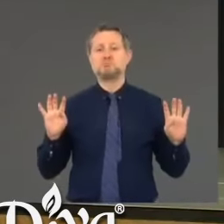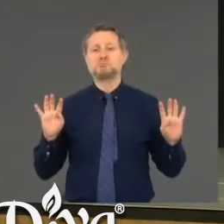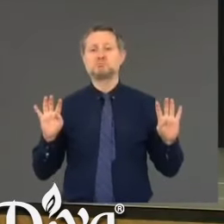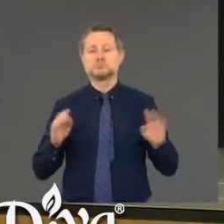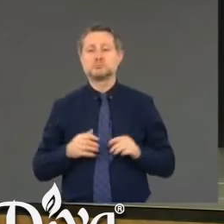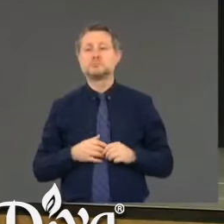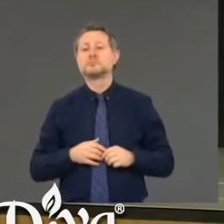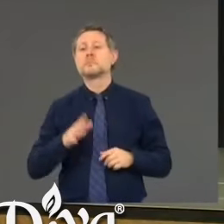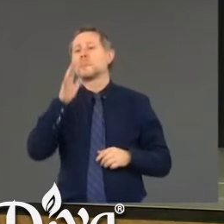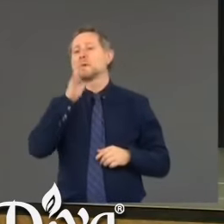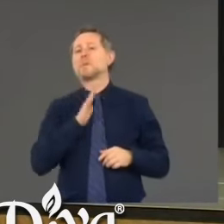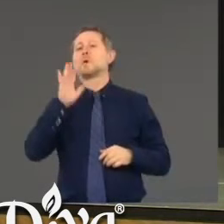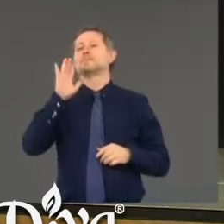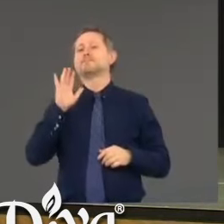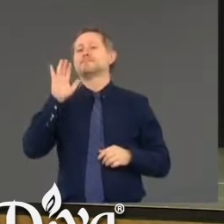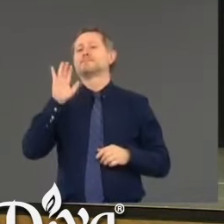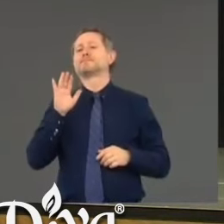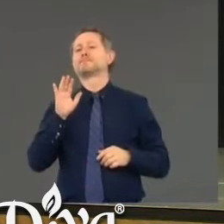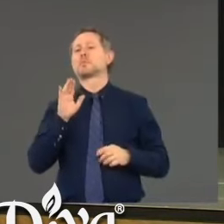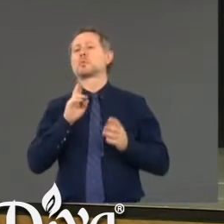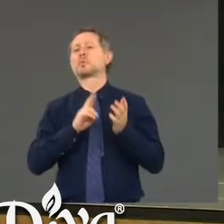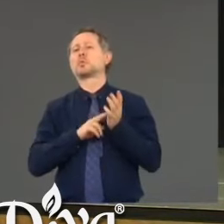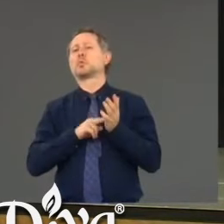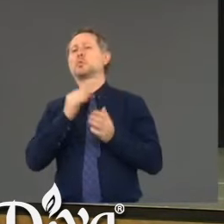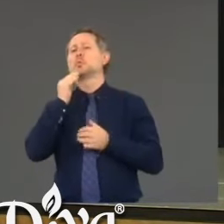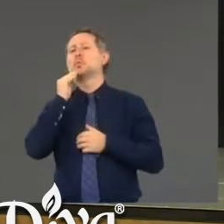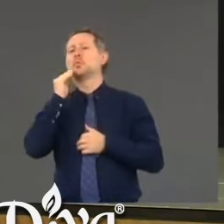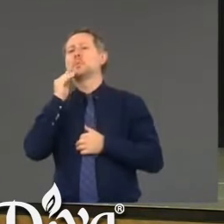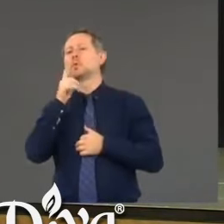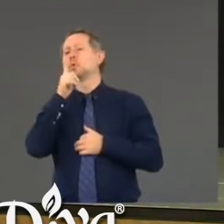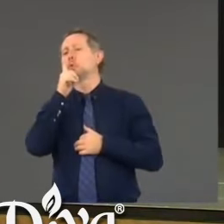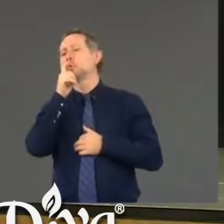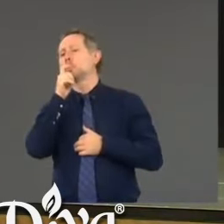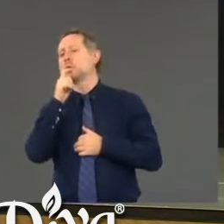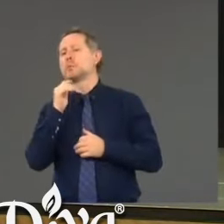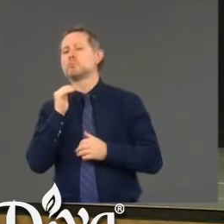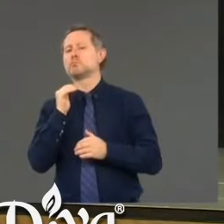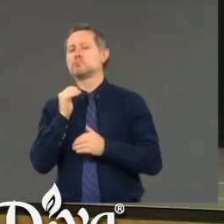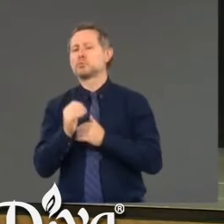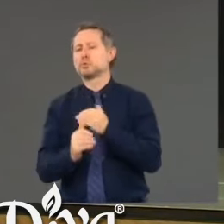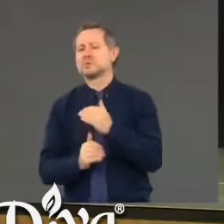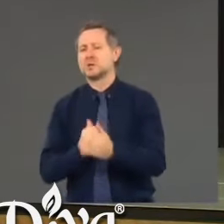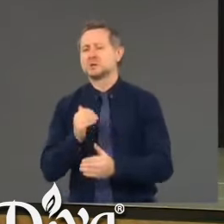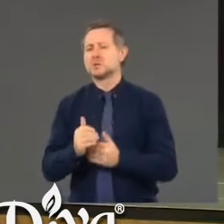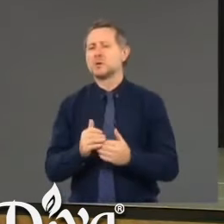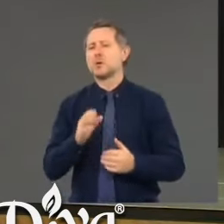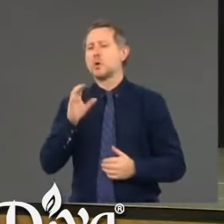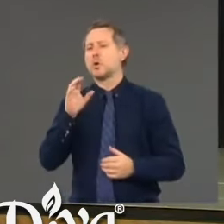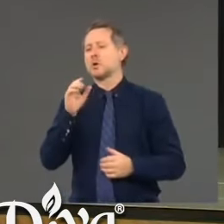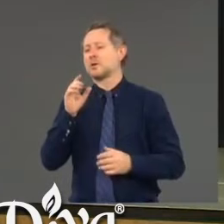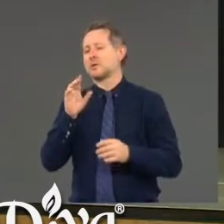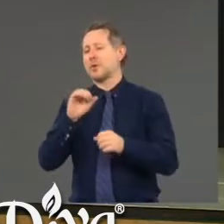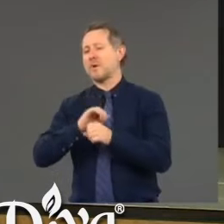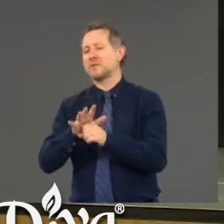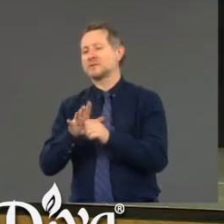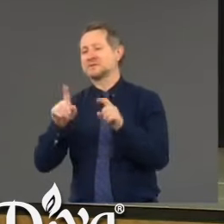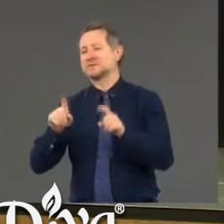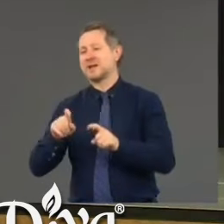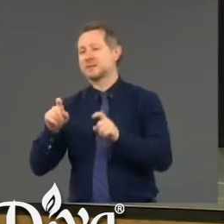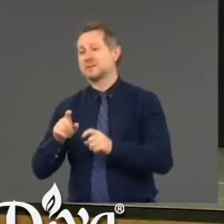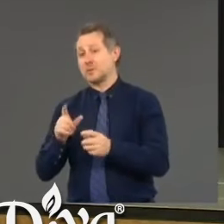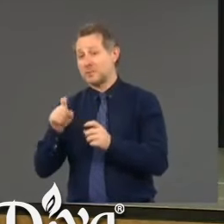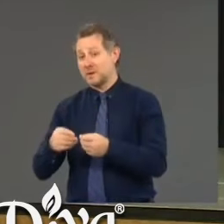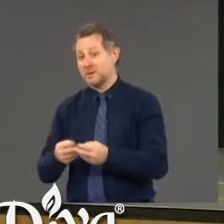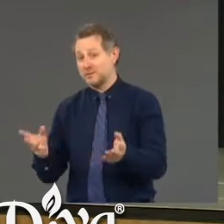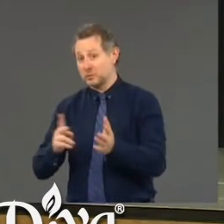Sorry, on nursing homes, who will process the COVID-19 tests that are now required that the nursing homes give employees, and then who pays